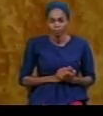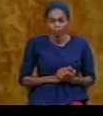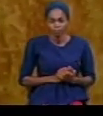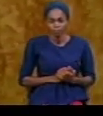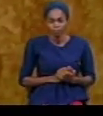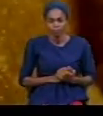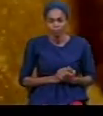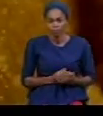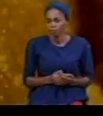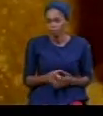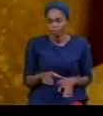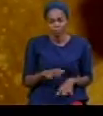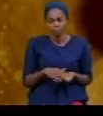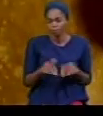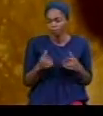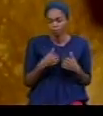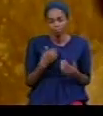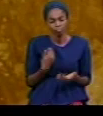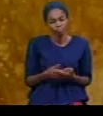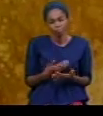their health.